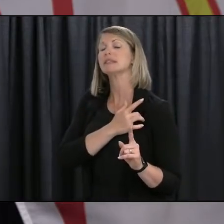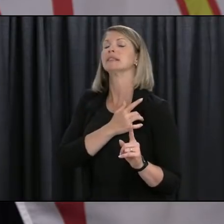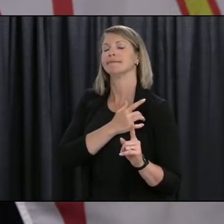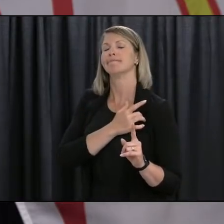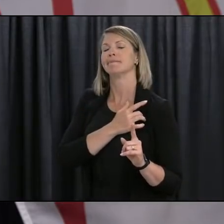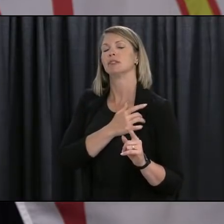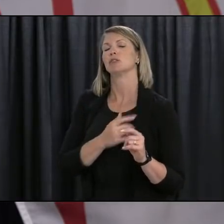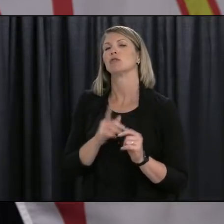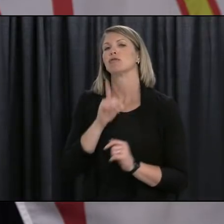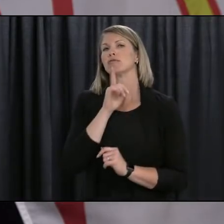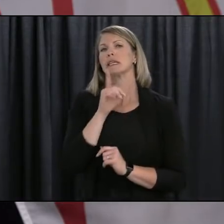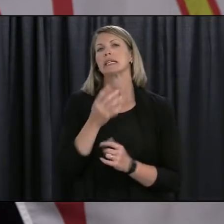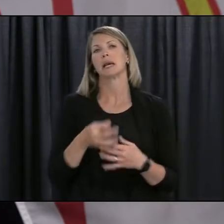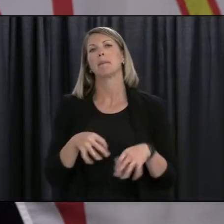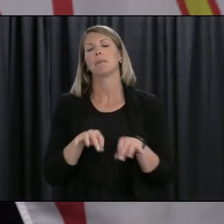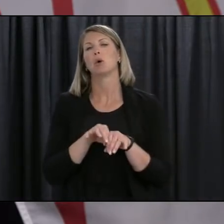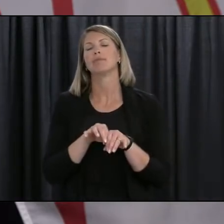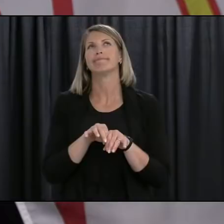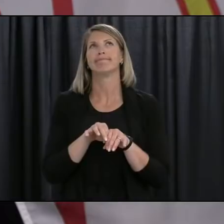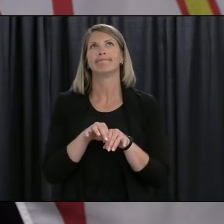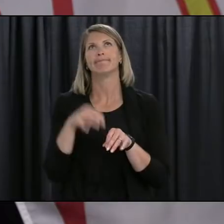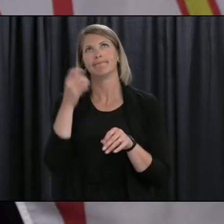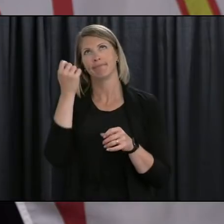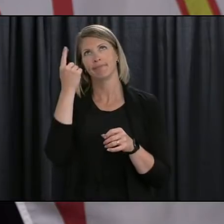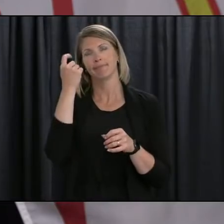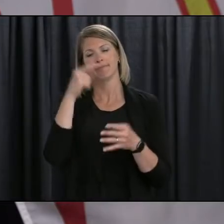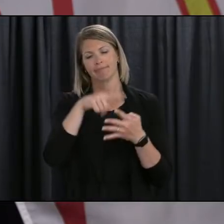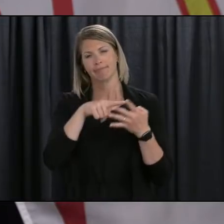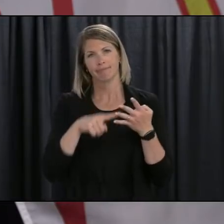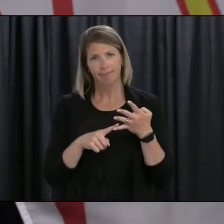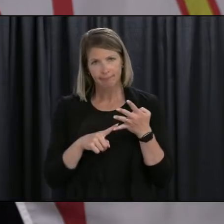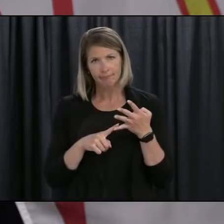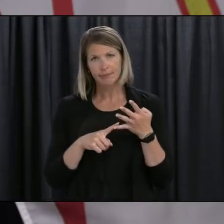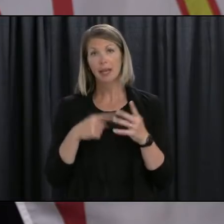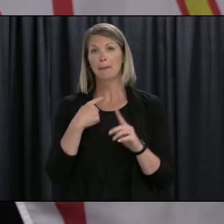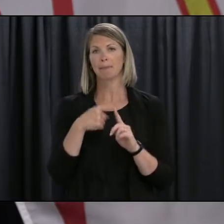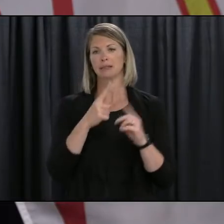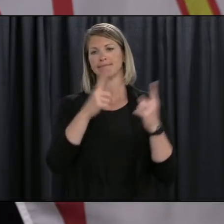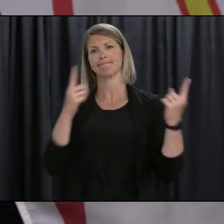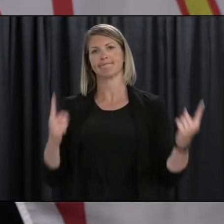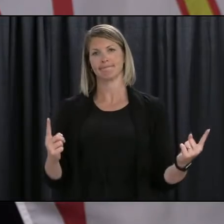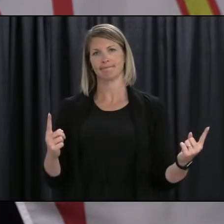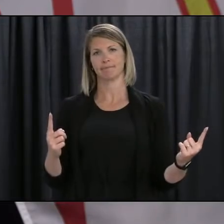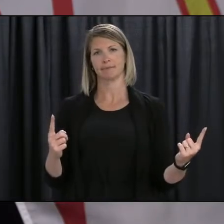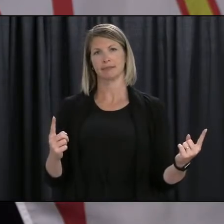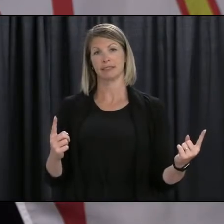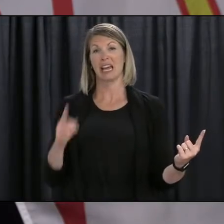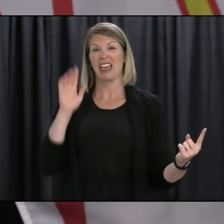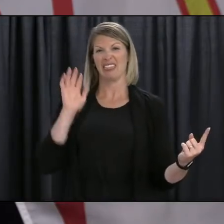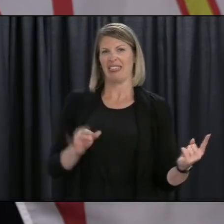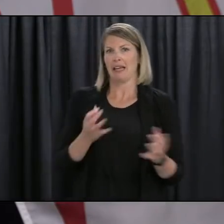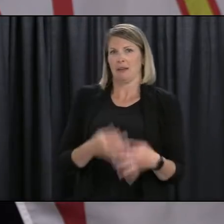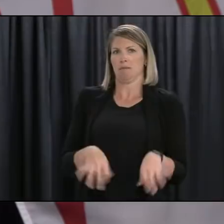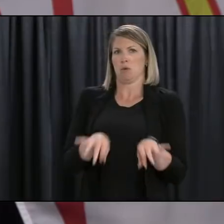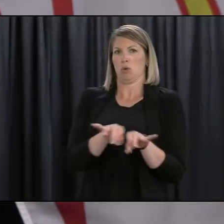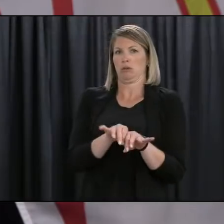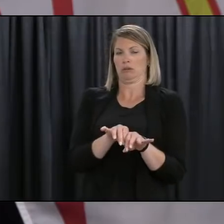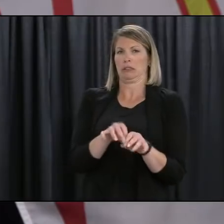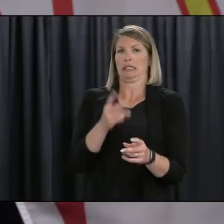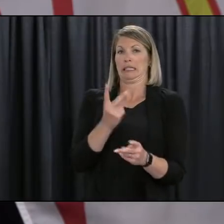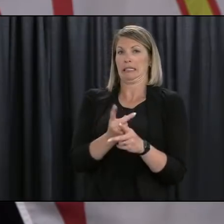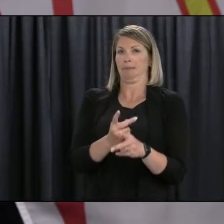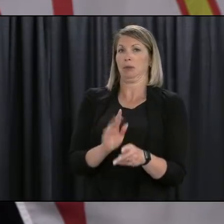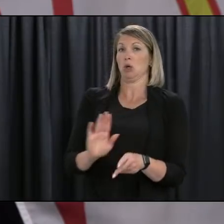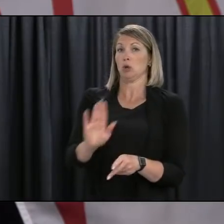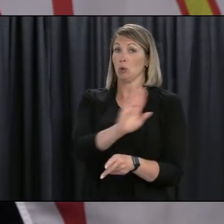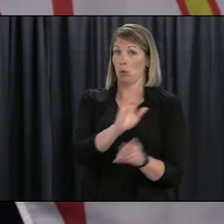important for people to remember to maintain that social distancing, because that's the thing that will keep people